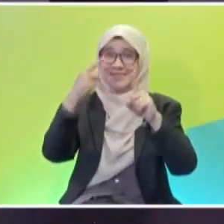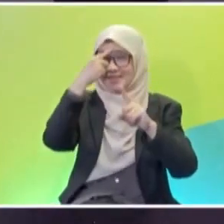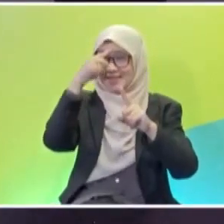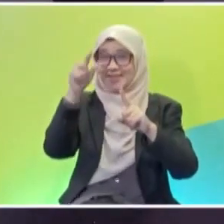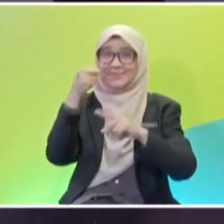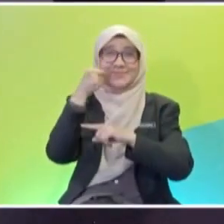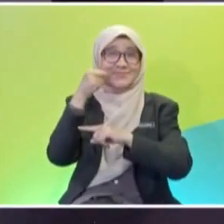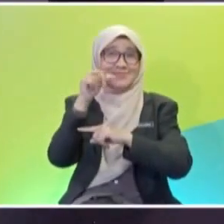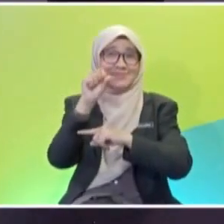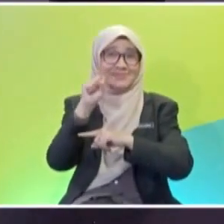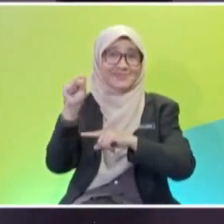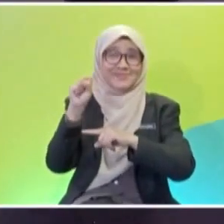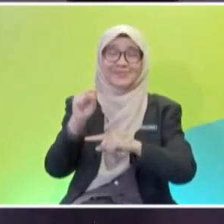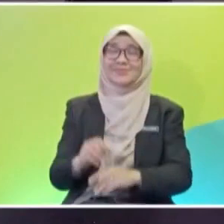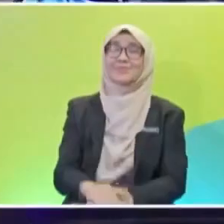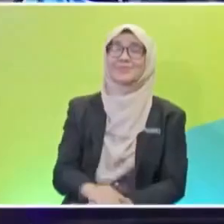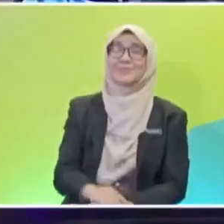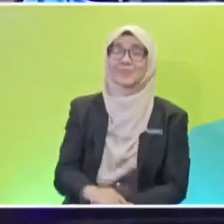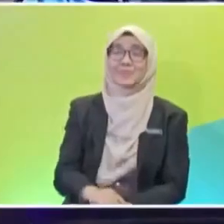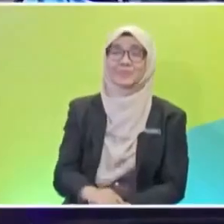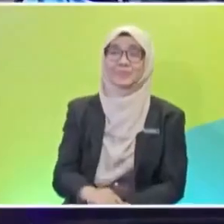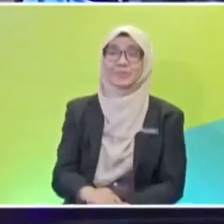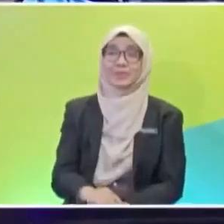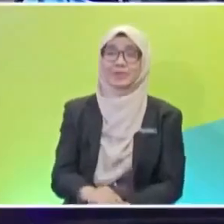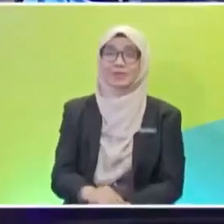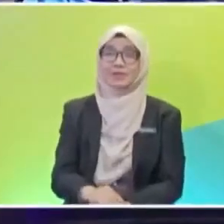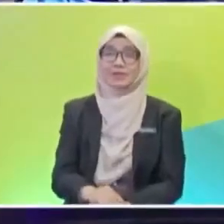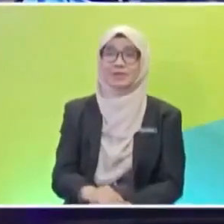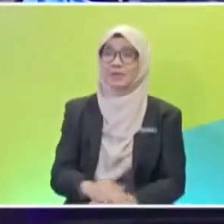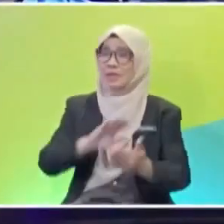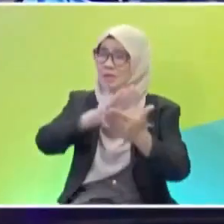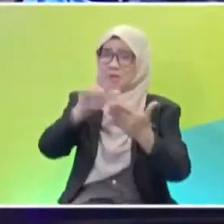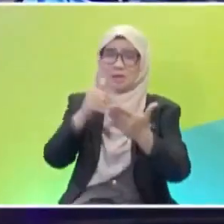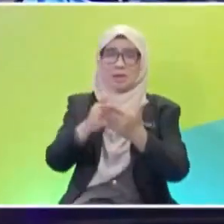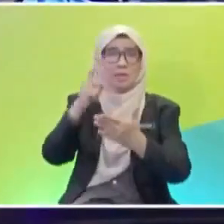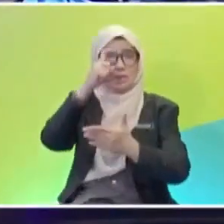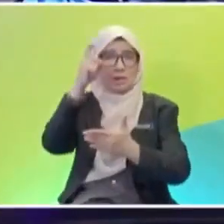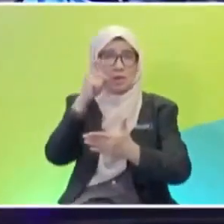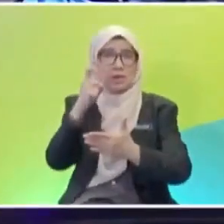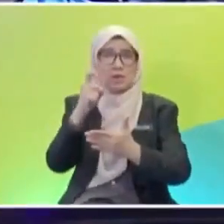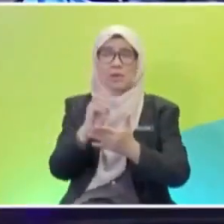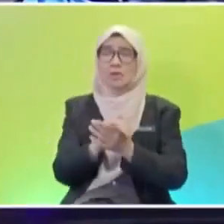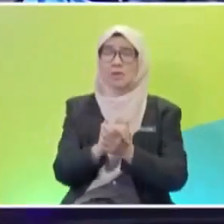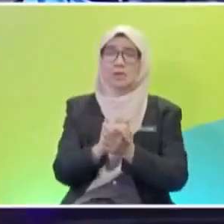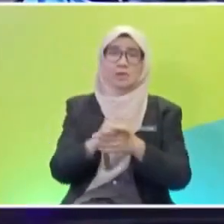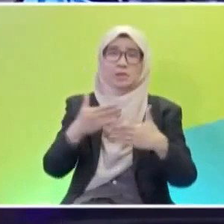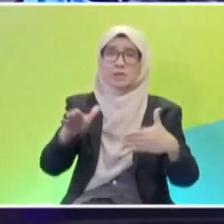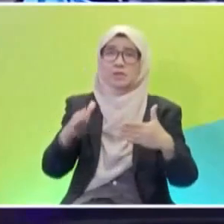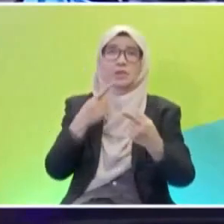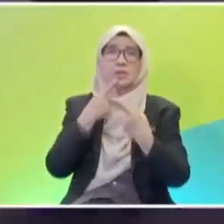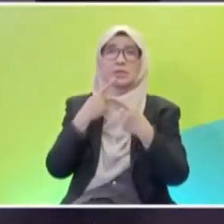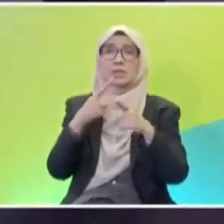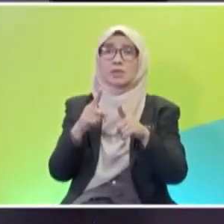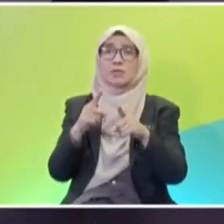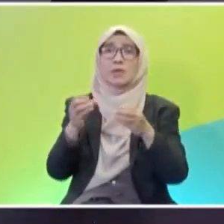Yes, they deserve for it. For their overall performance as well, mm-hmm. for all the questions you've given them today, how much would you give them?